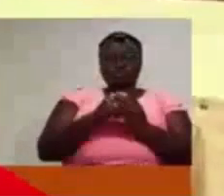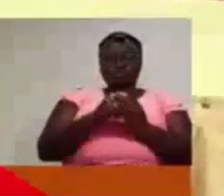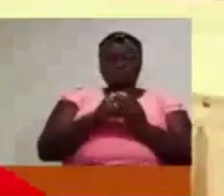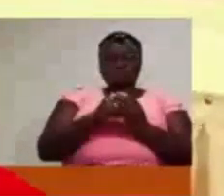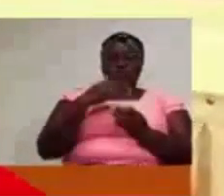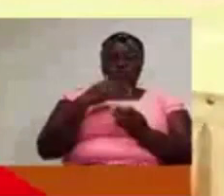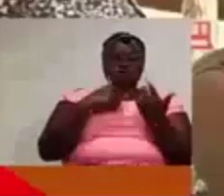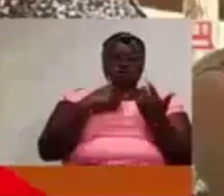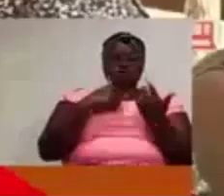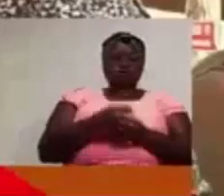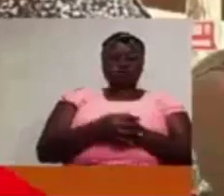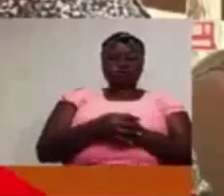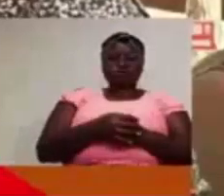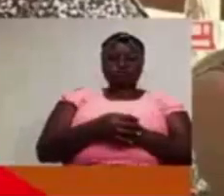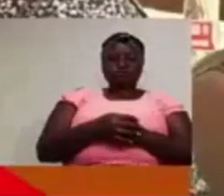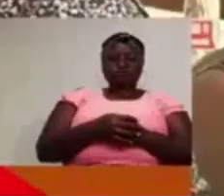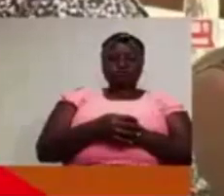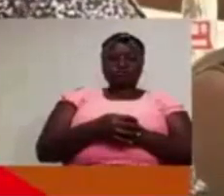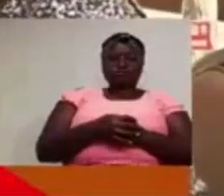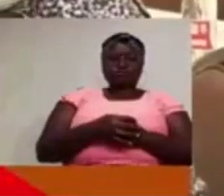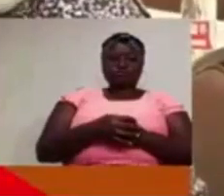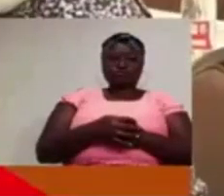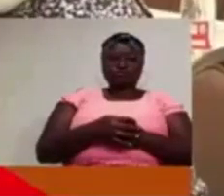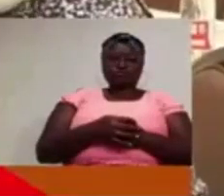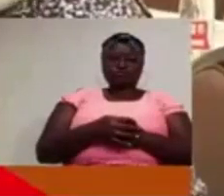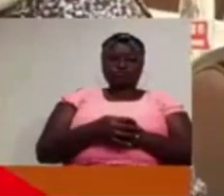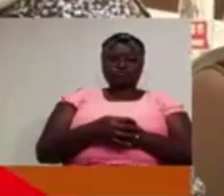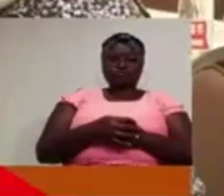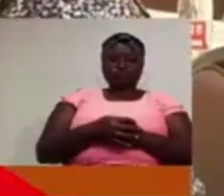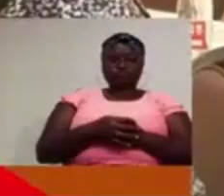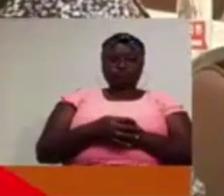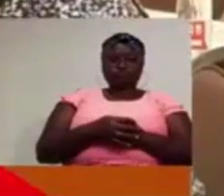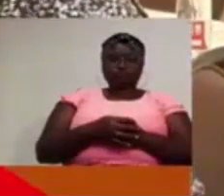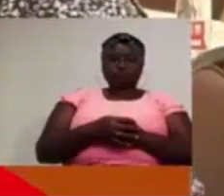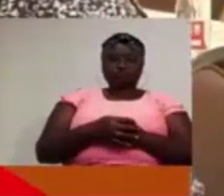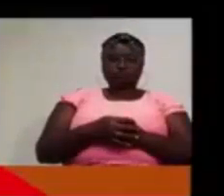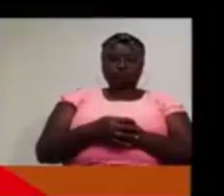ũmũthĩ. Simon Gharakairia, Utana TV.